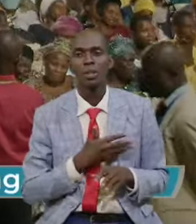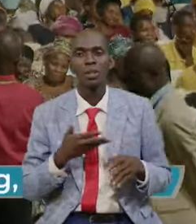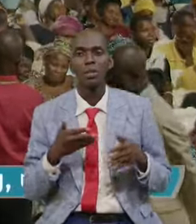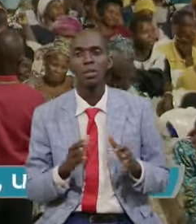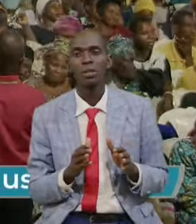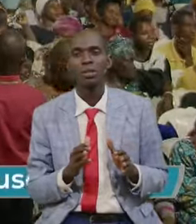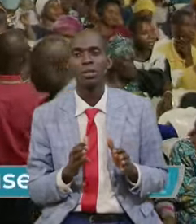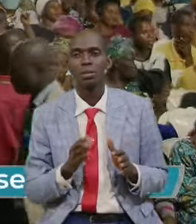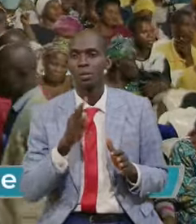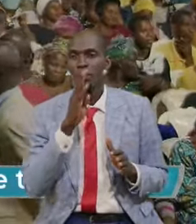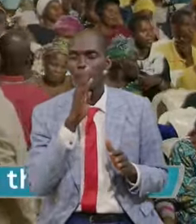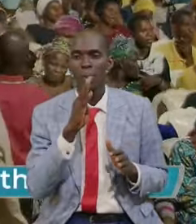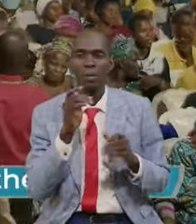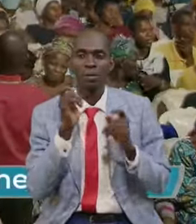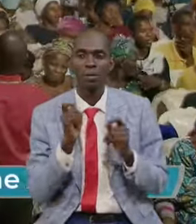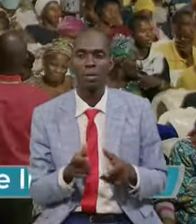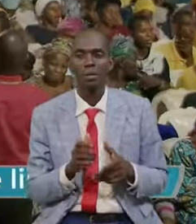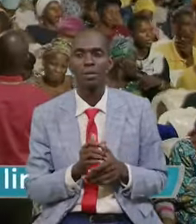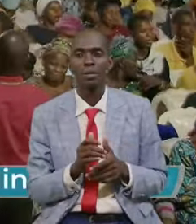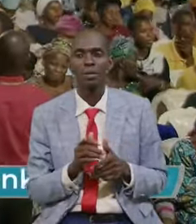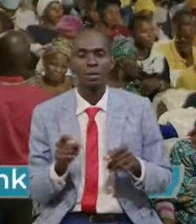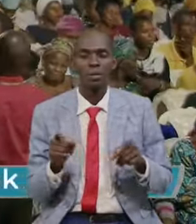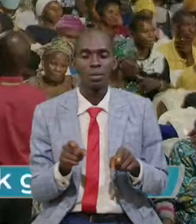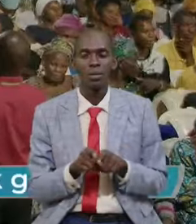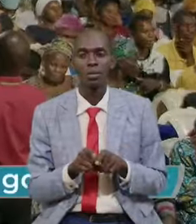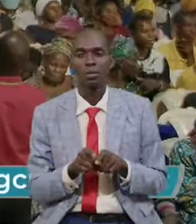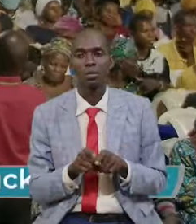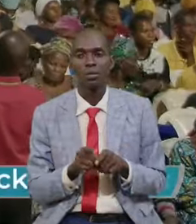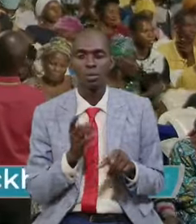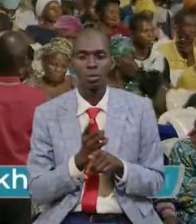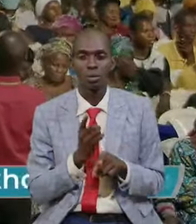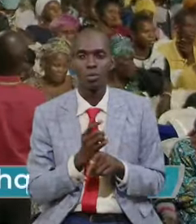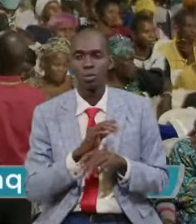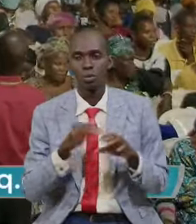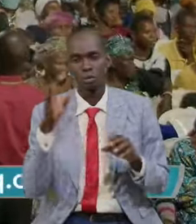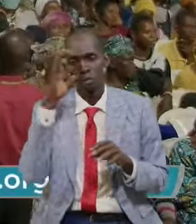be fast as well as be thorough.